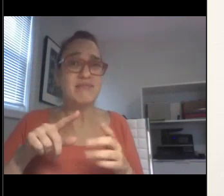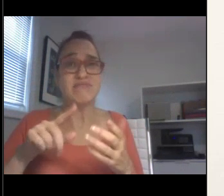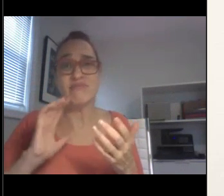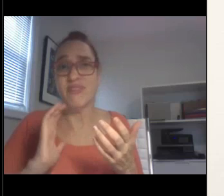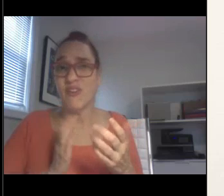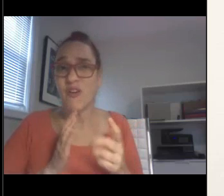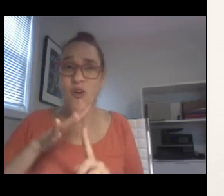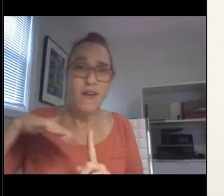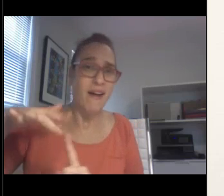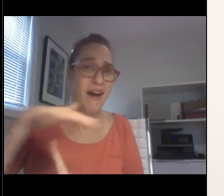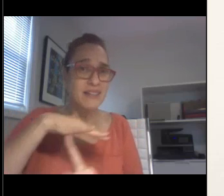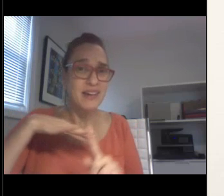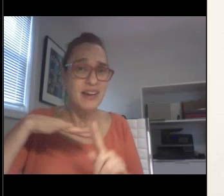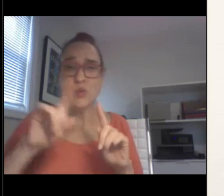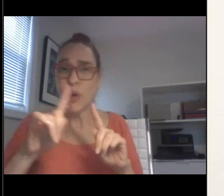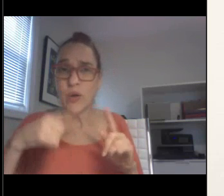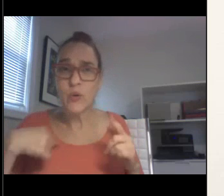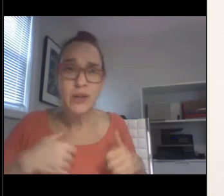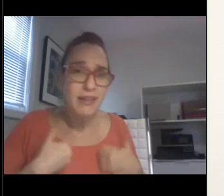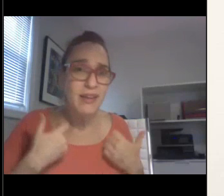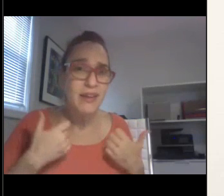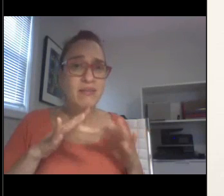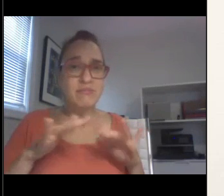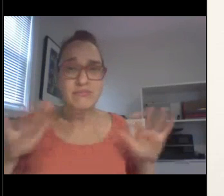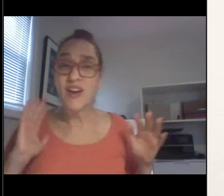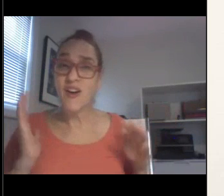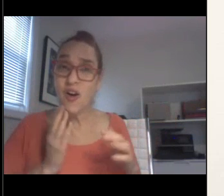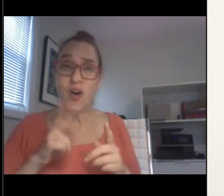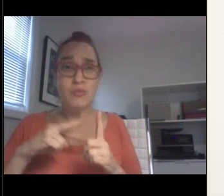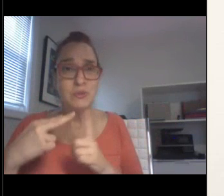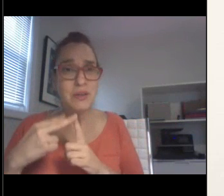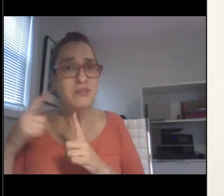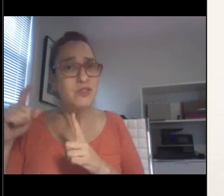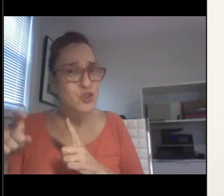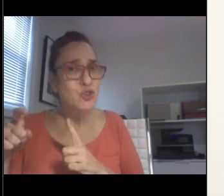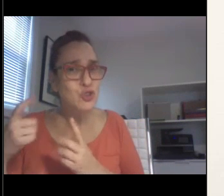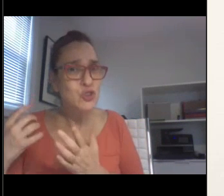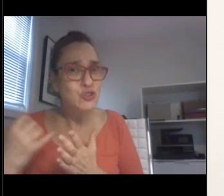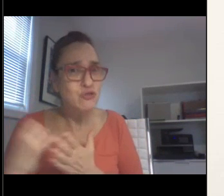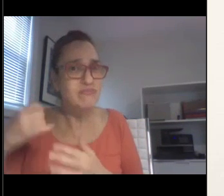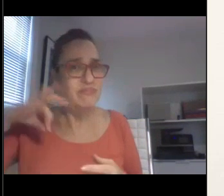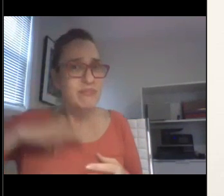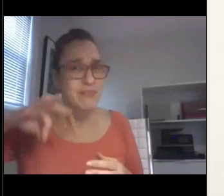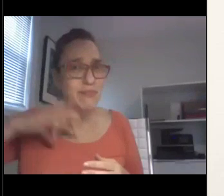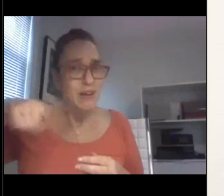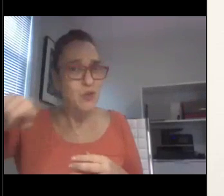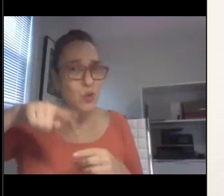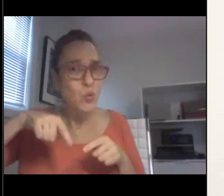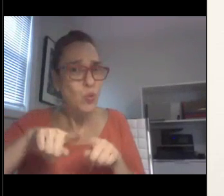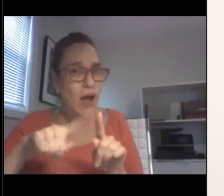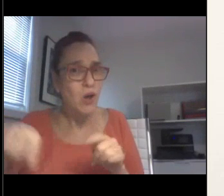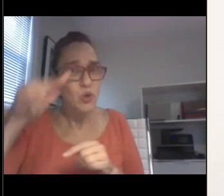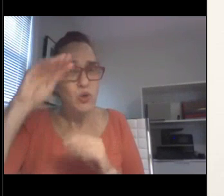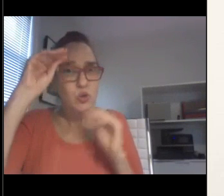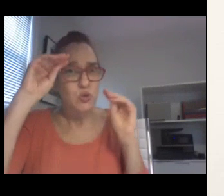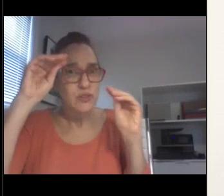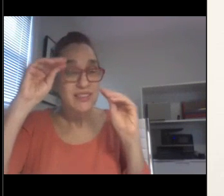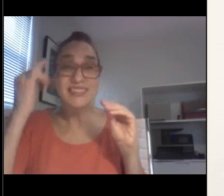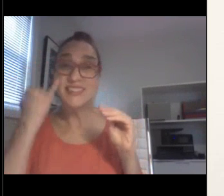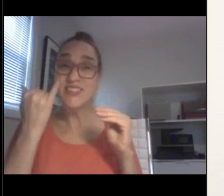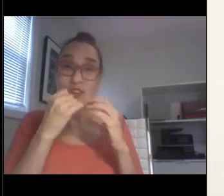be a resource in your teaching, your research, and your curriculum. And authors who don't avow their positionality in their